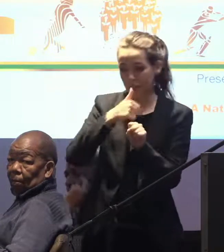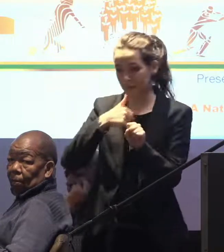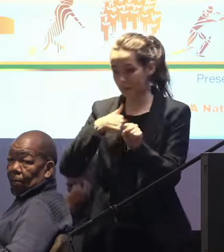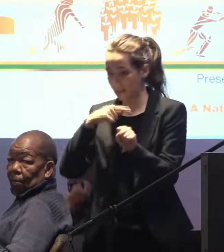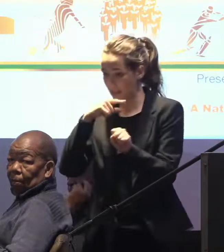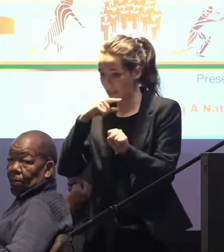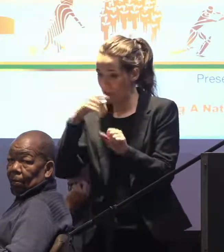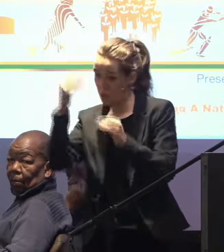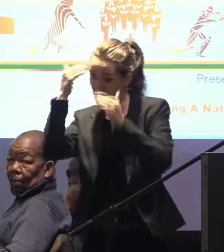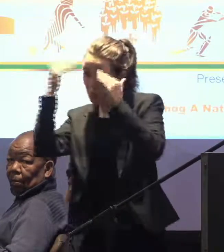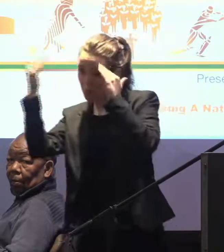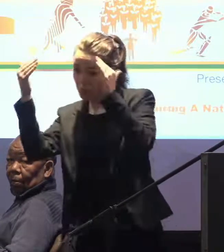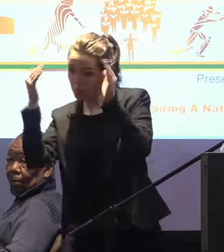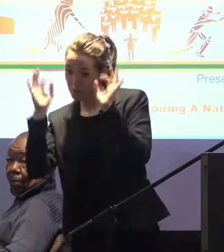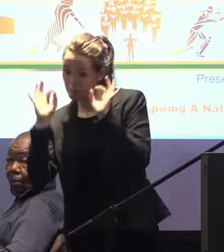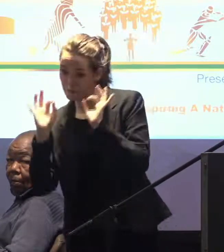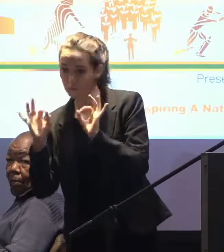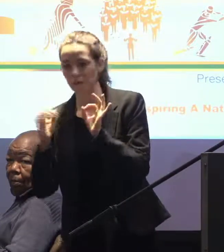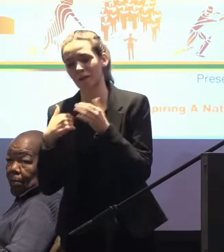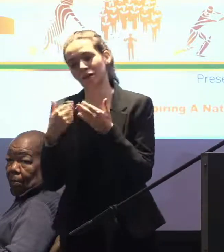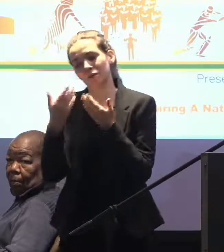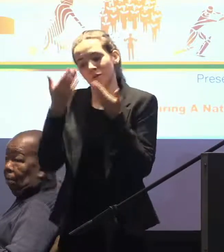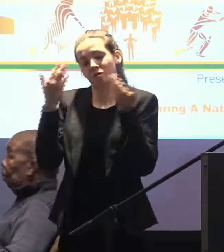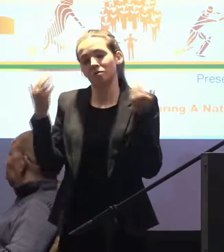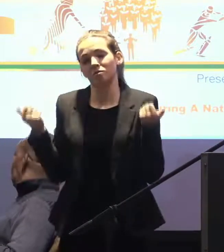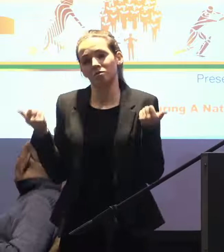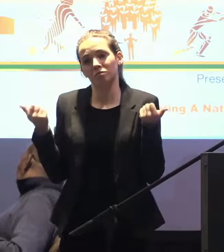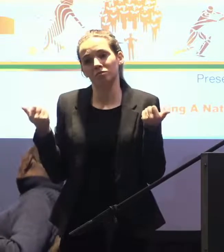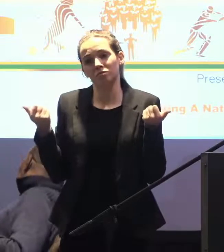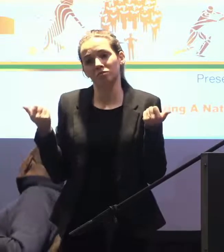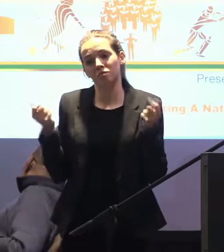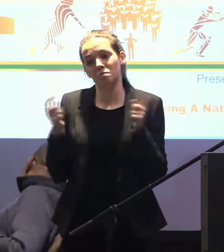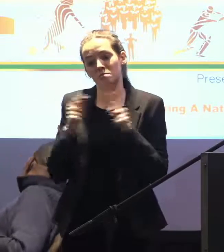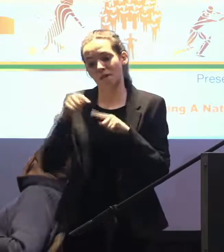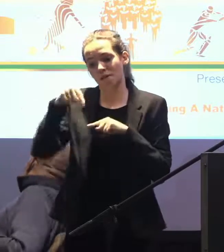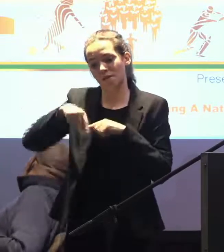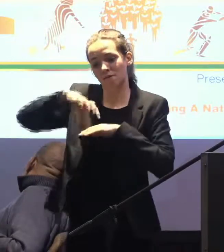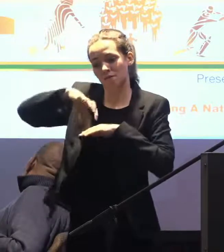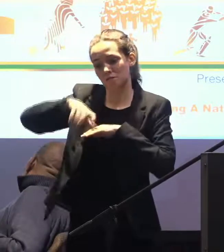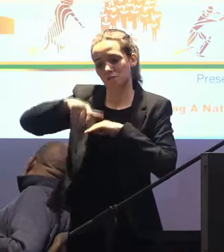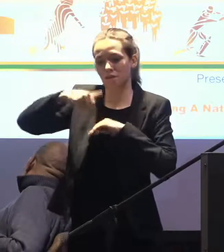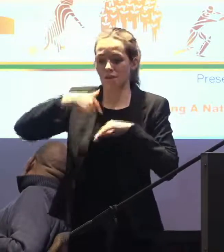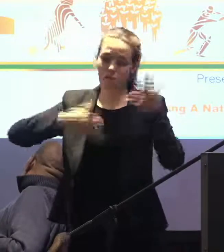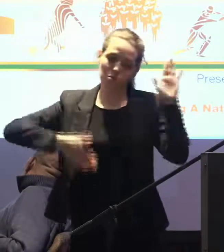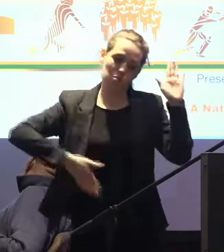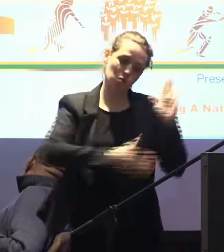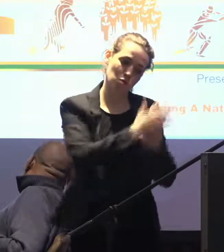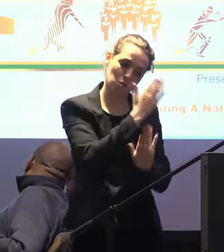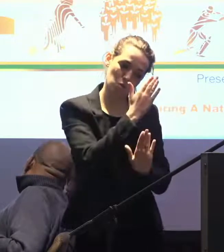greeting. But hopefully I will not leave this province without knowing that.